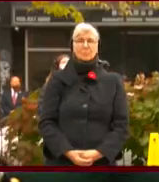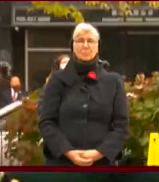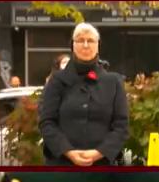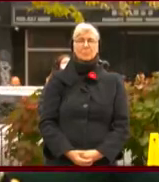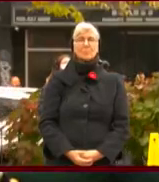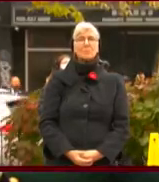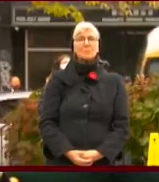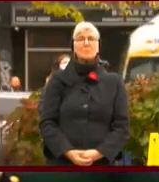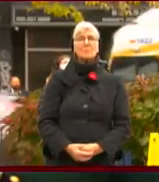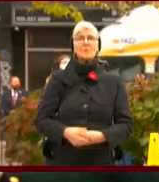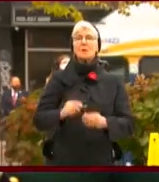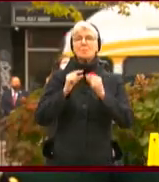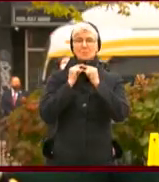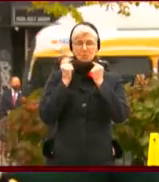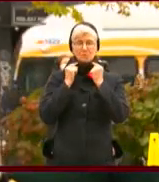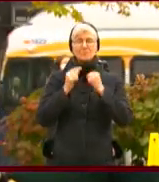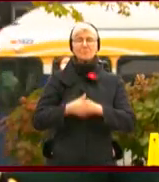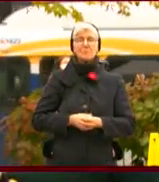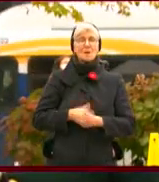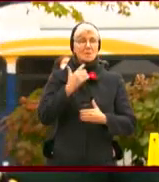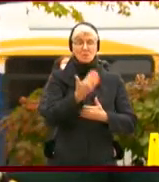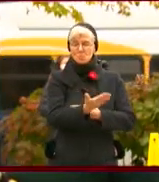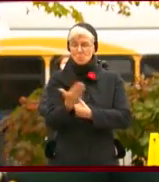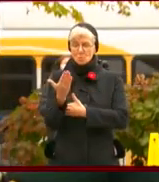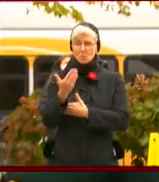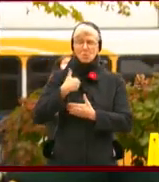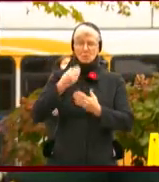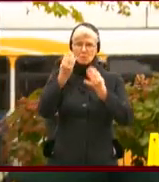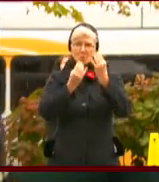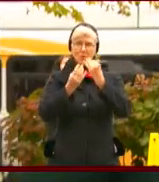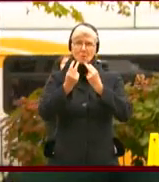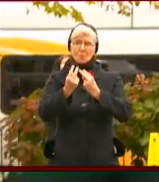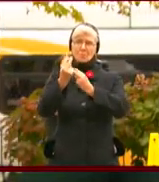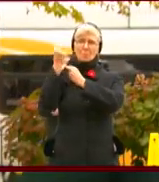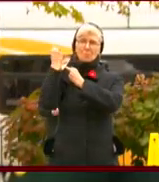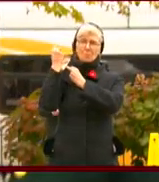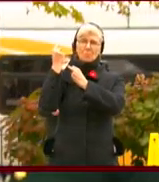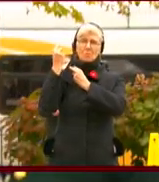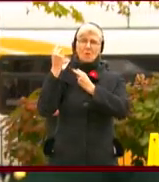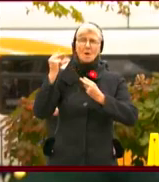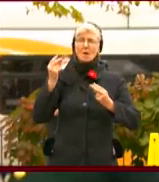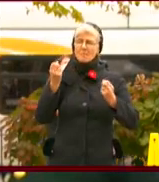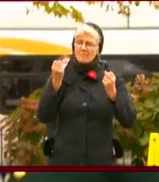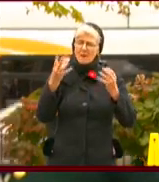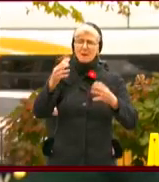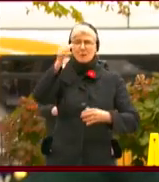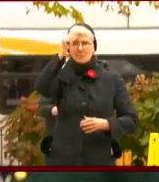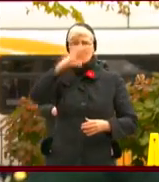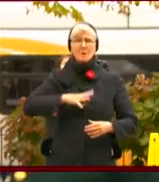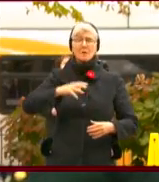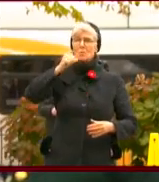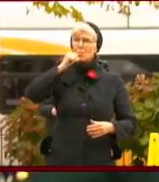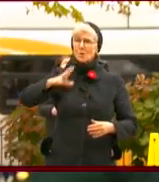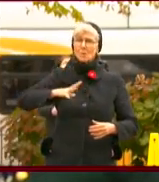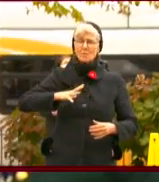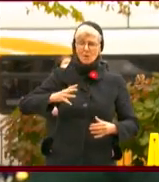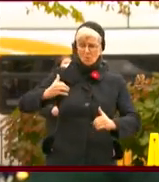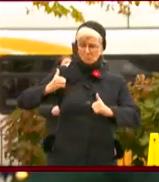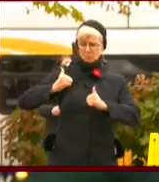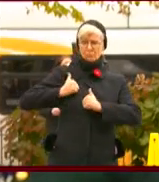This morning we have gathered to reflect upon the great contributions and sacrifices of the men and women of our armed